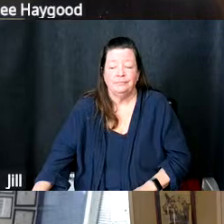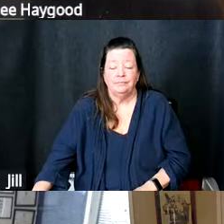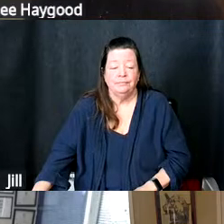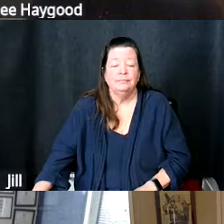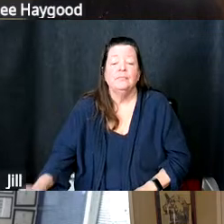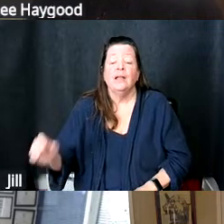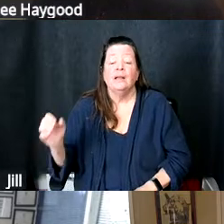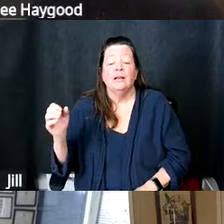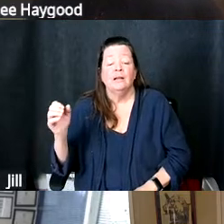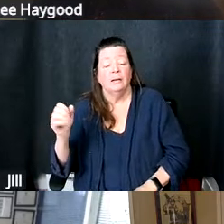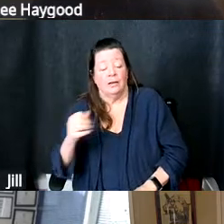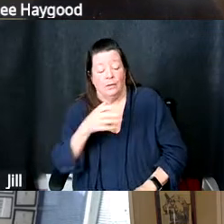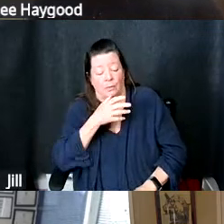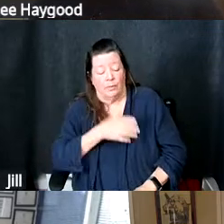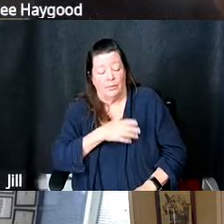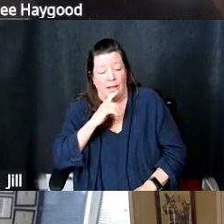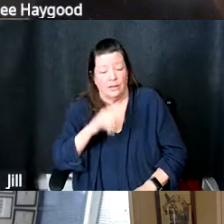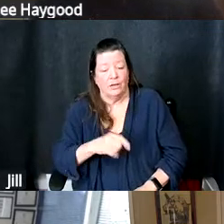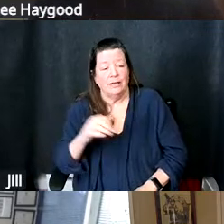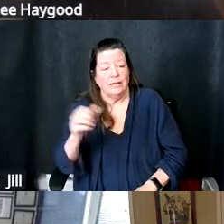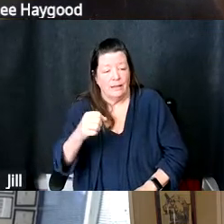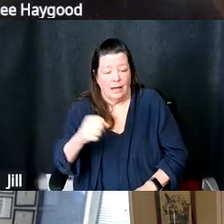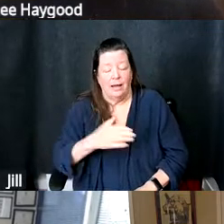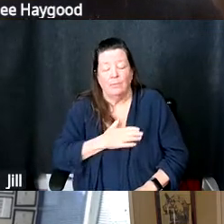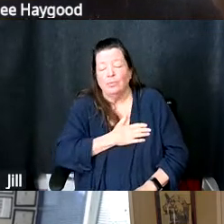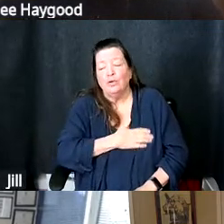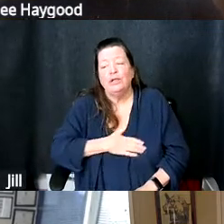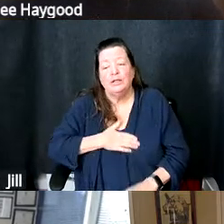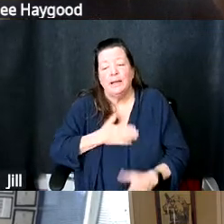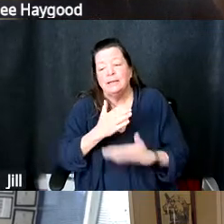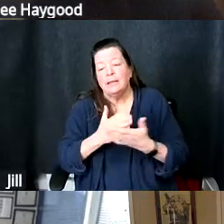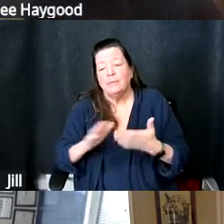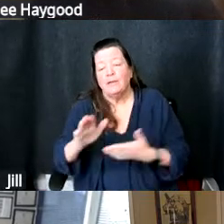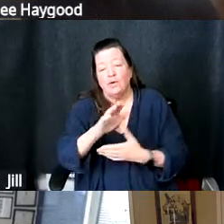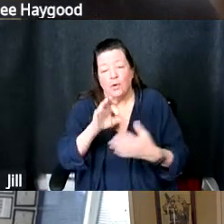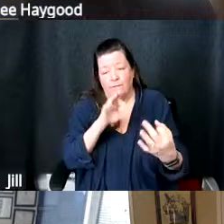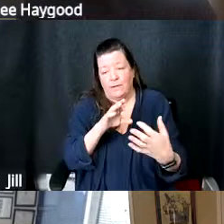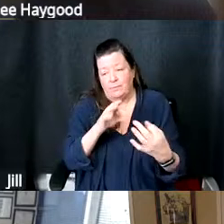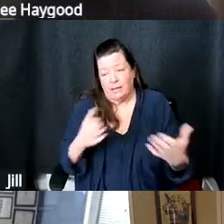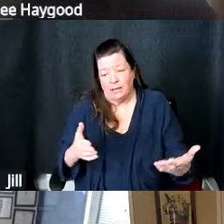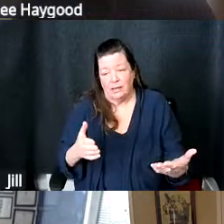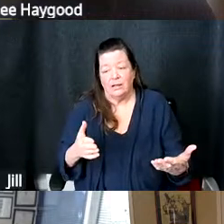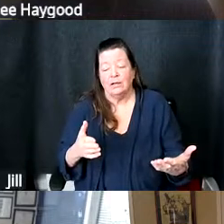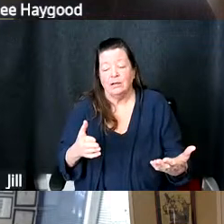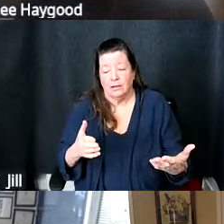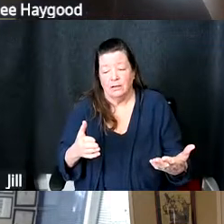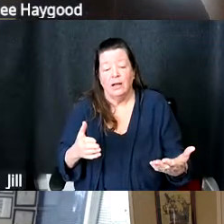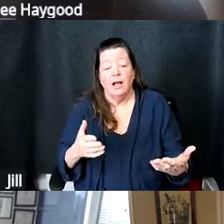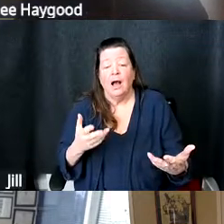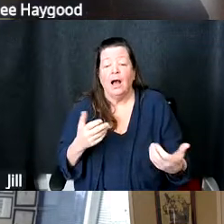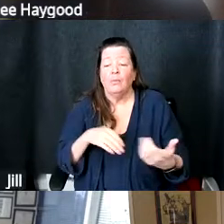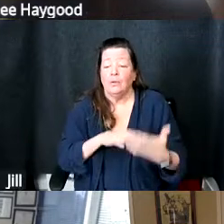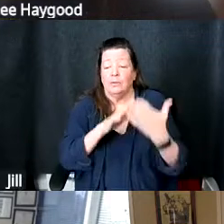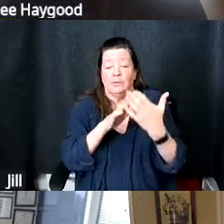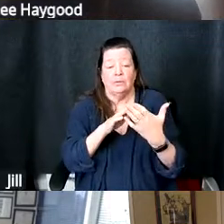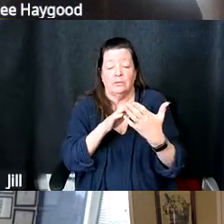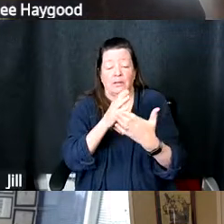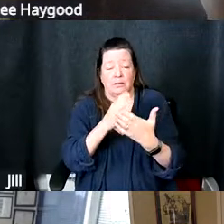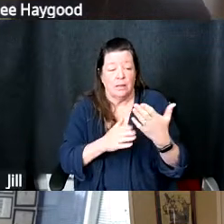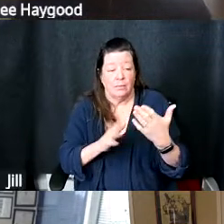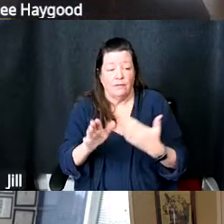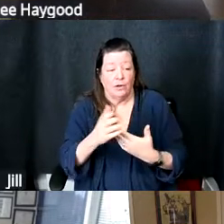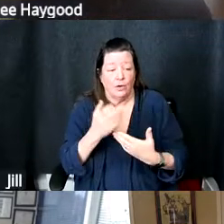Yeah, I really appreciate some of the feedback here, and Mayor, to address some of what your suggestions